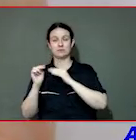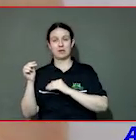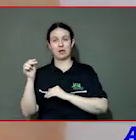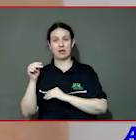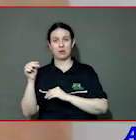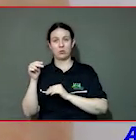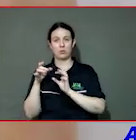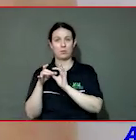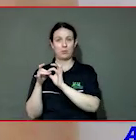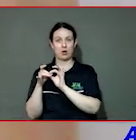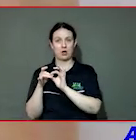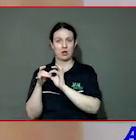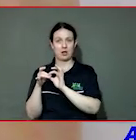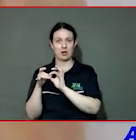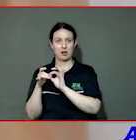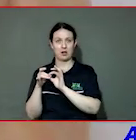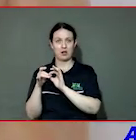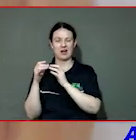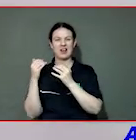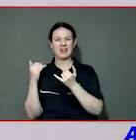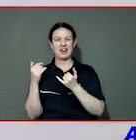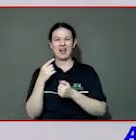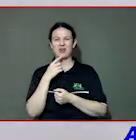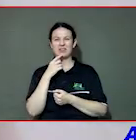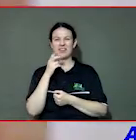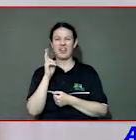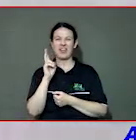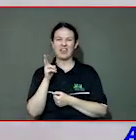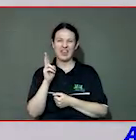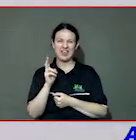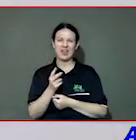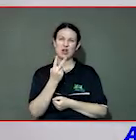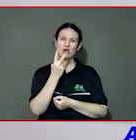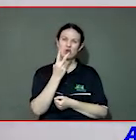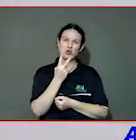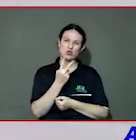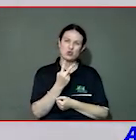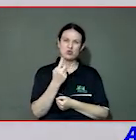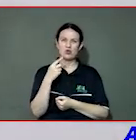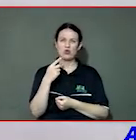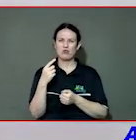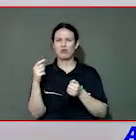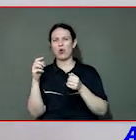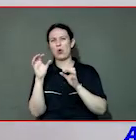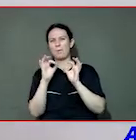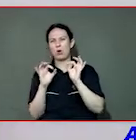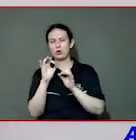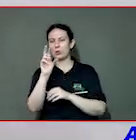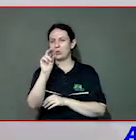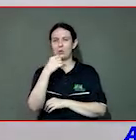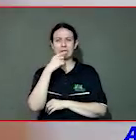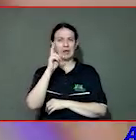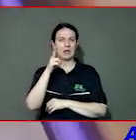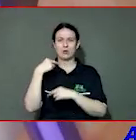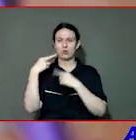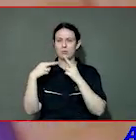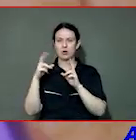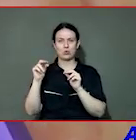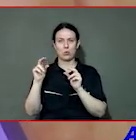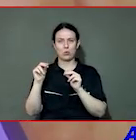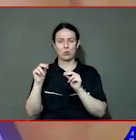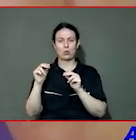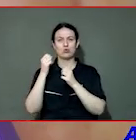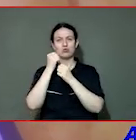hydrogen bonds. Now you don't have to say again the 2 per molecule because you already said it there at the top. To overcome